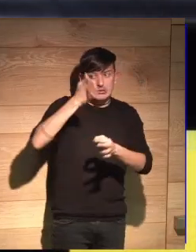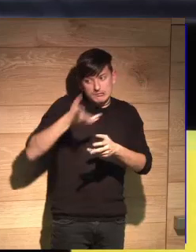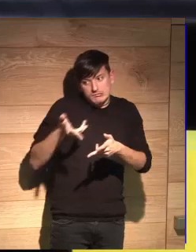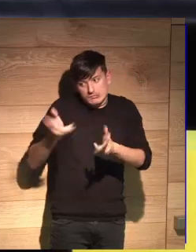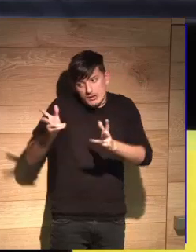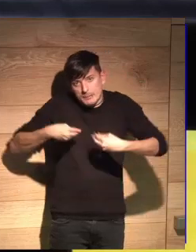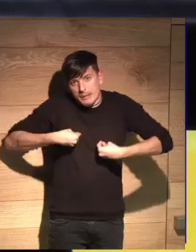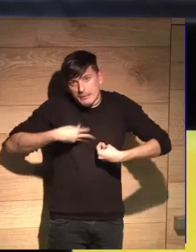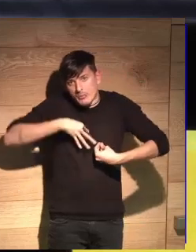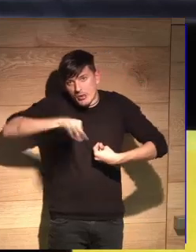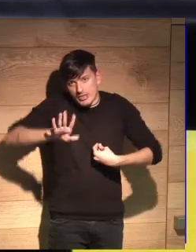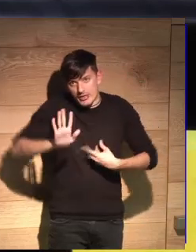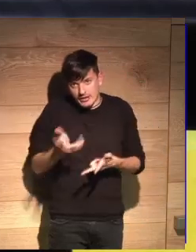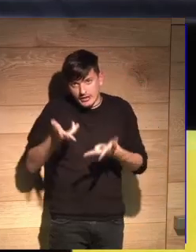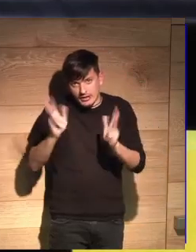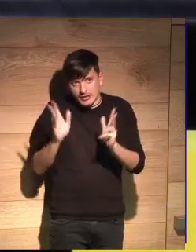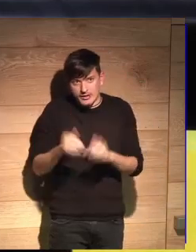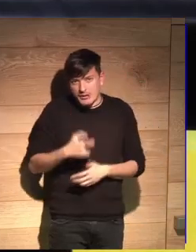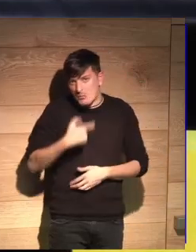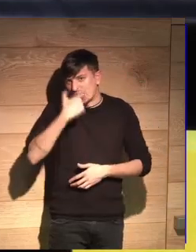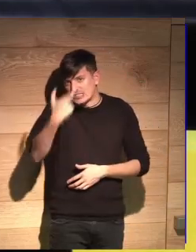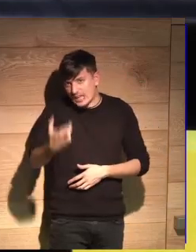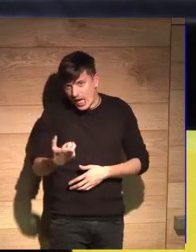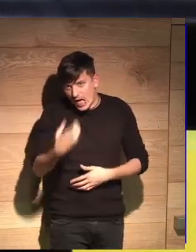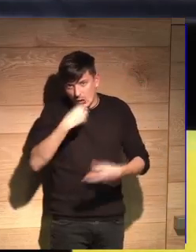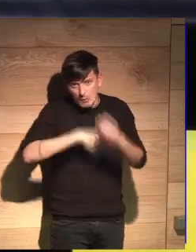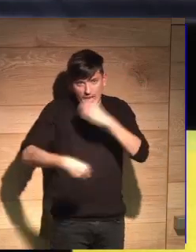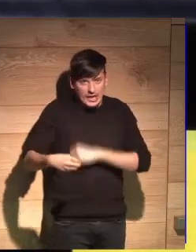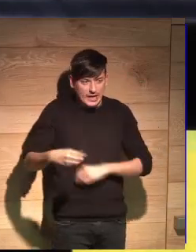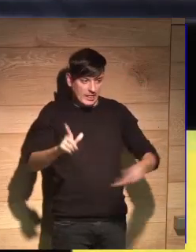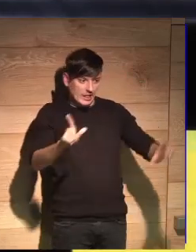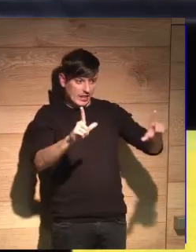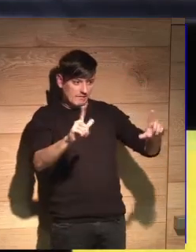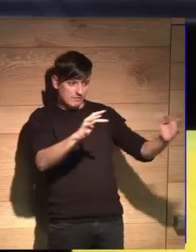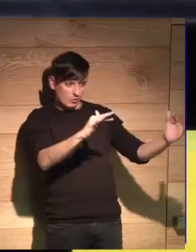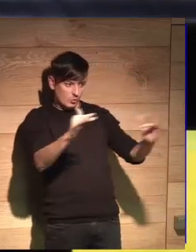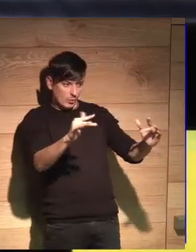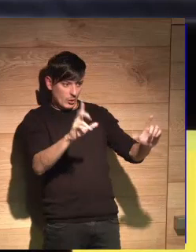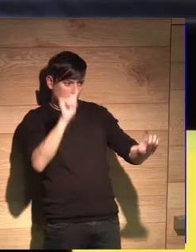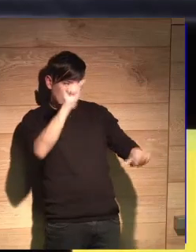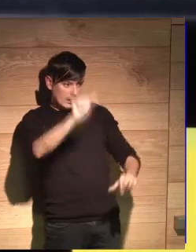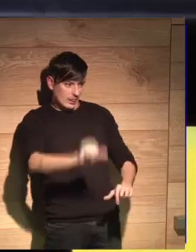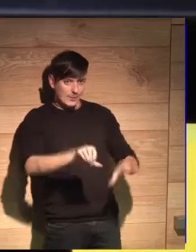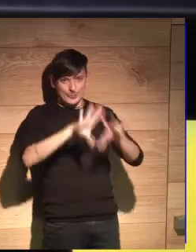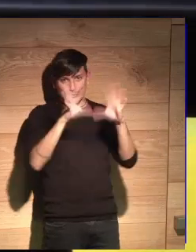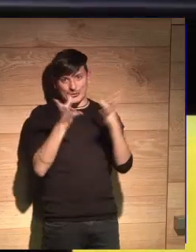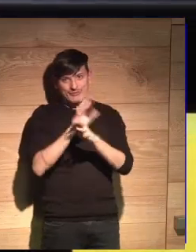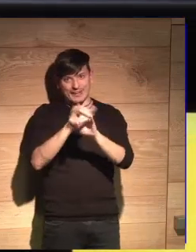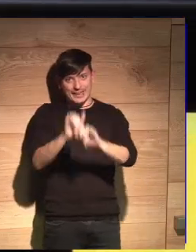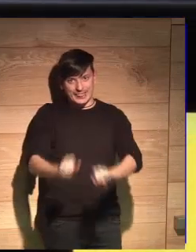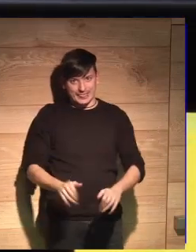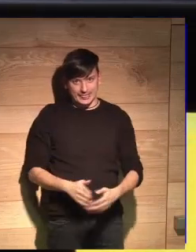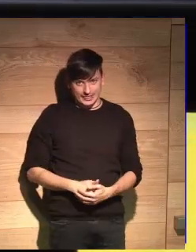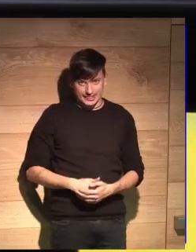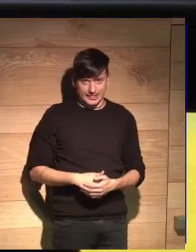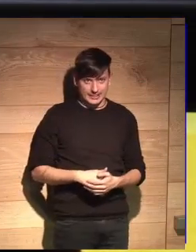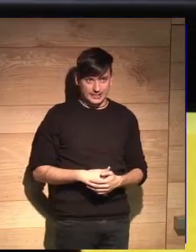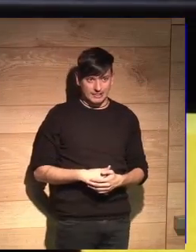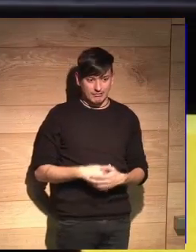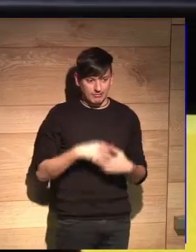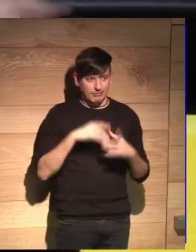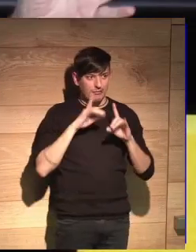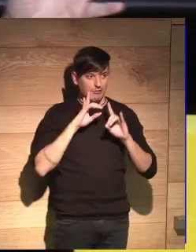luckily enough they will be allowed to live and to eat pizza and watch football and stuff like that. So the brave new world,